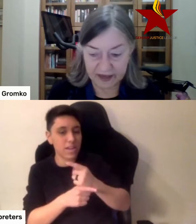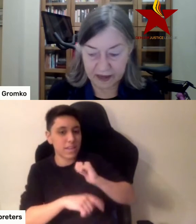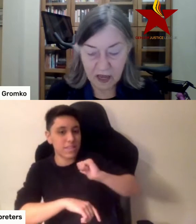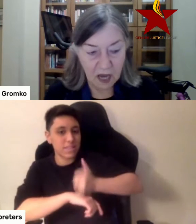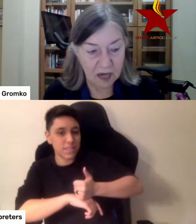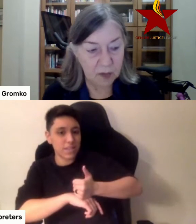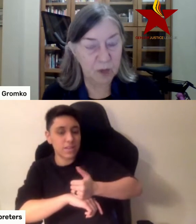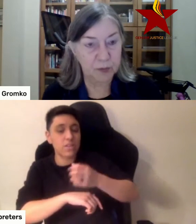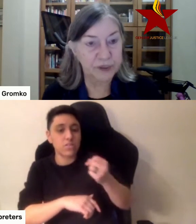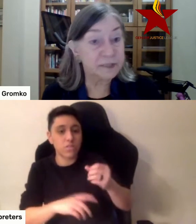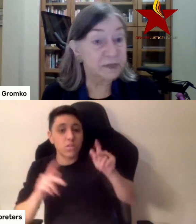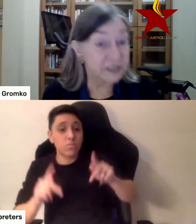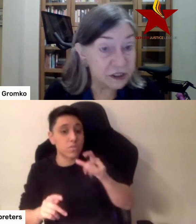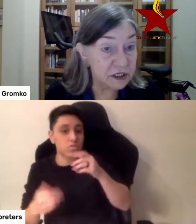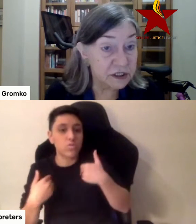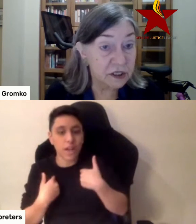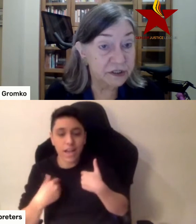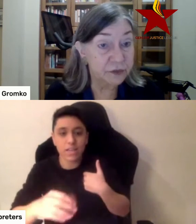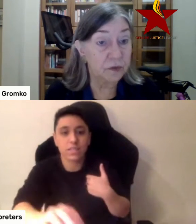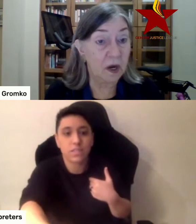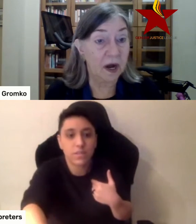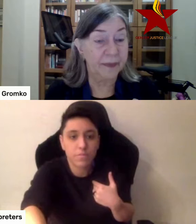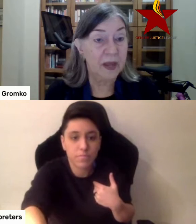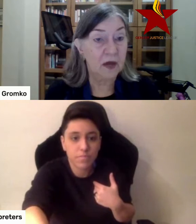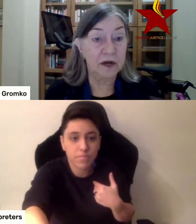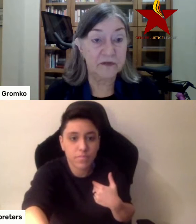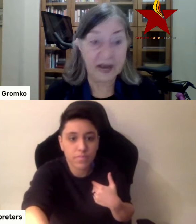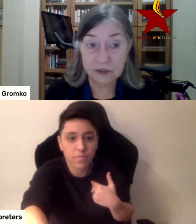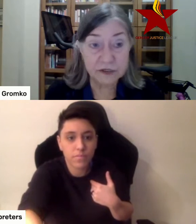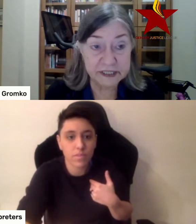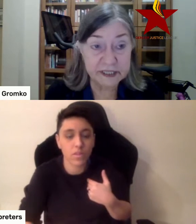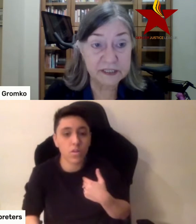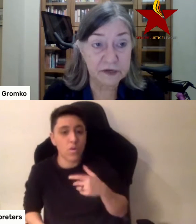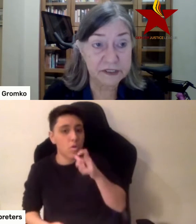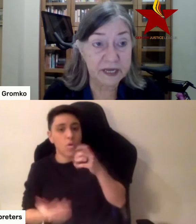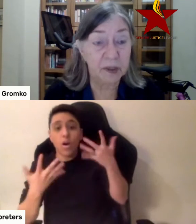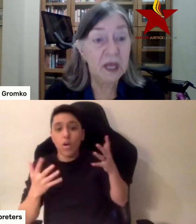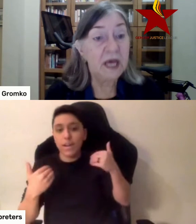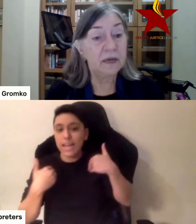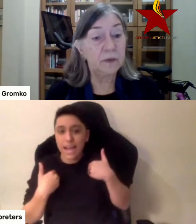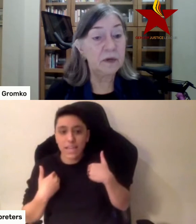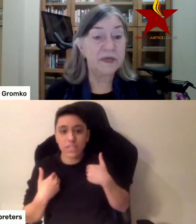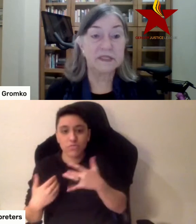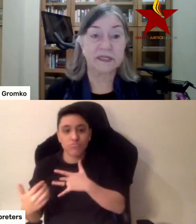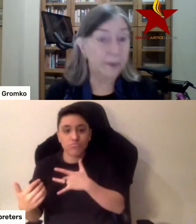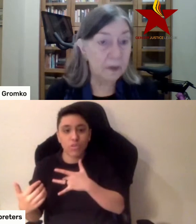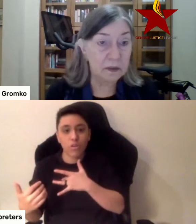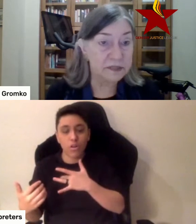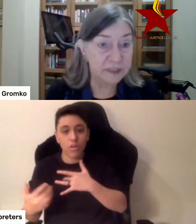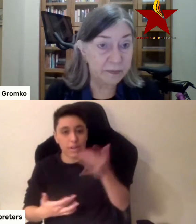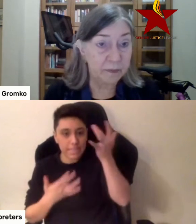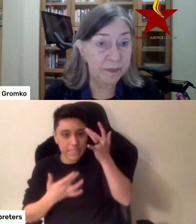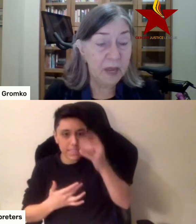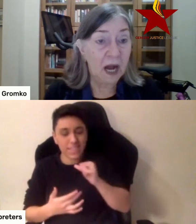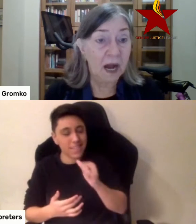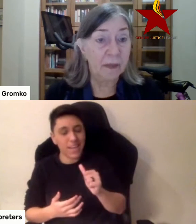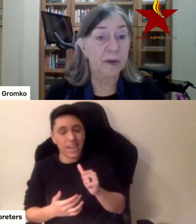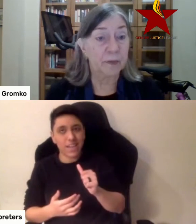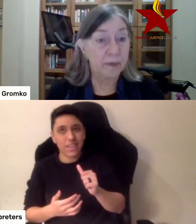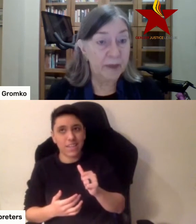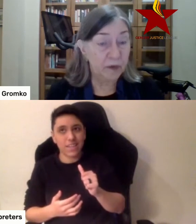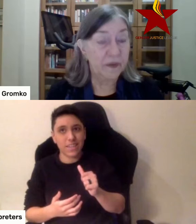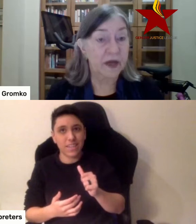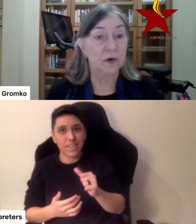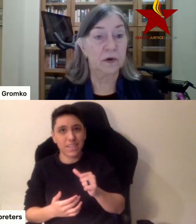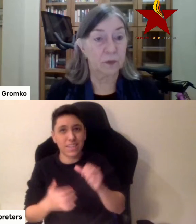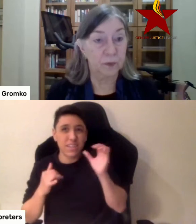who would have a predisposition to cardiovascular disease, for example. It wouldn't be a typical symptom,